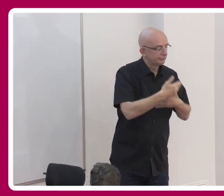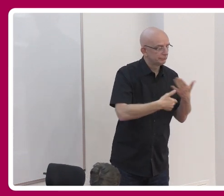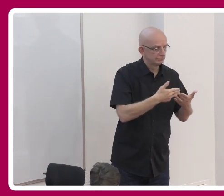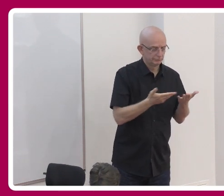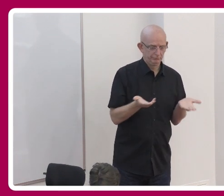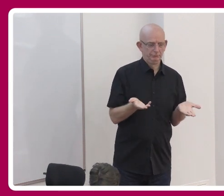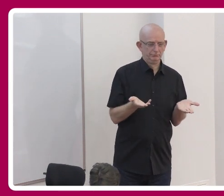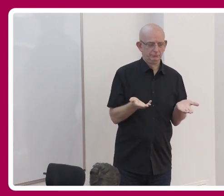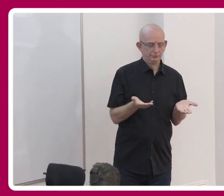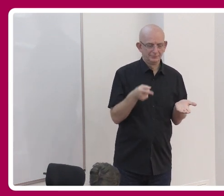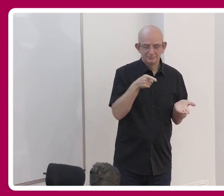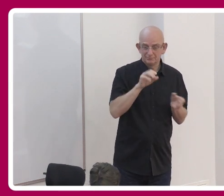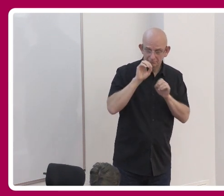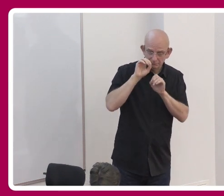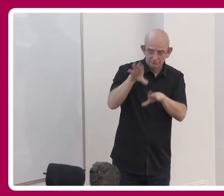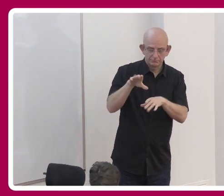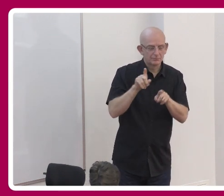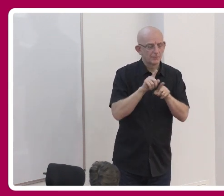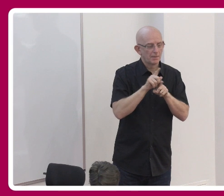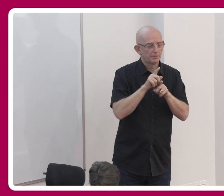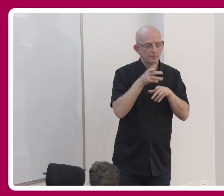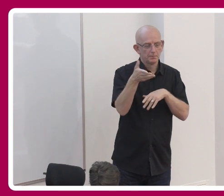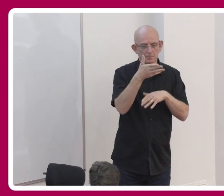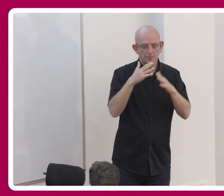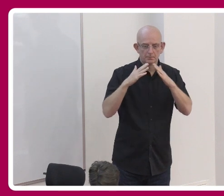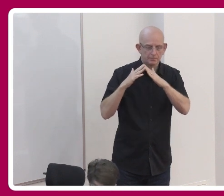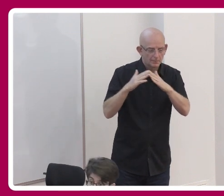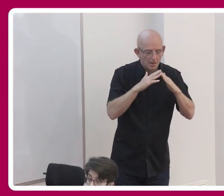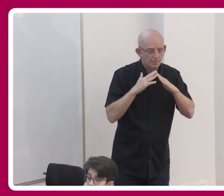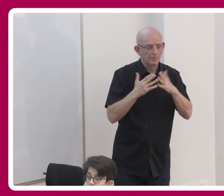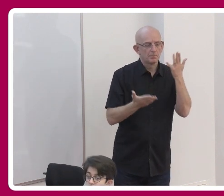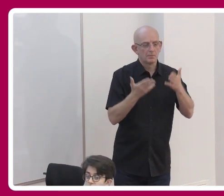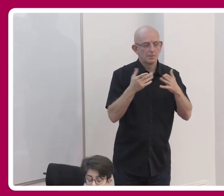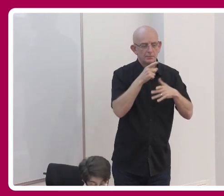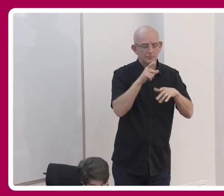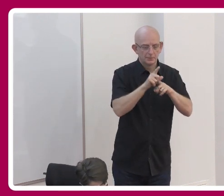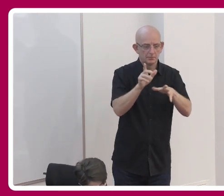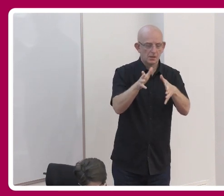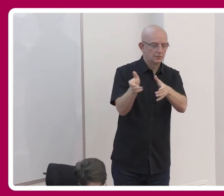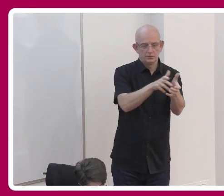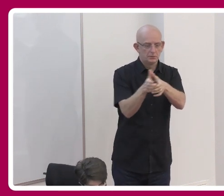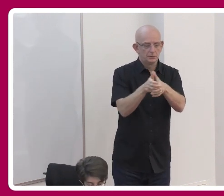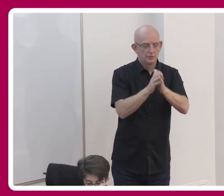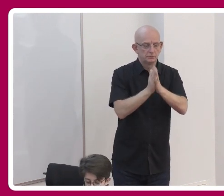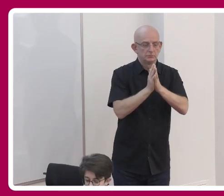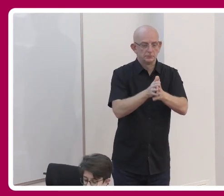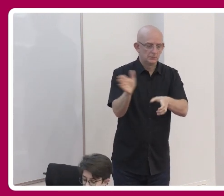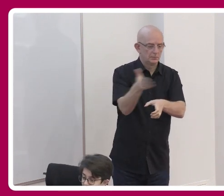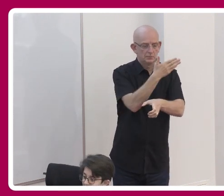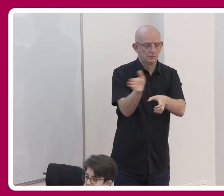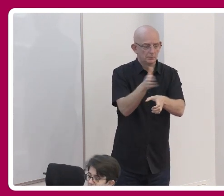global report on this in 2020, and we found it across 60 countries globally. So